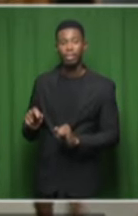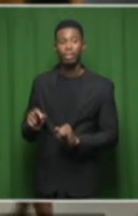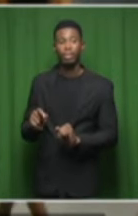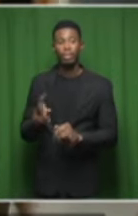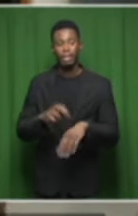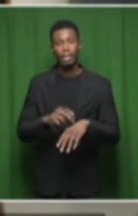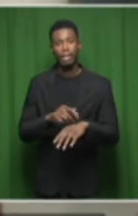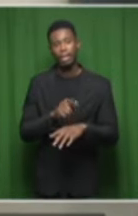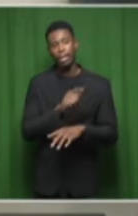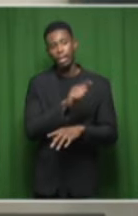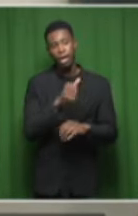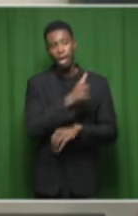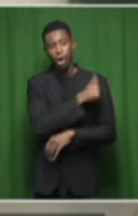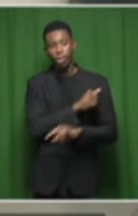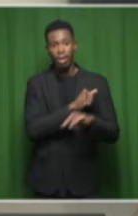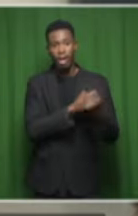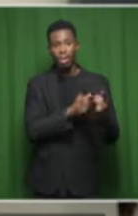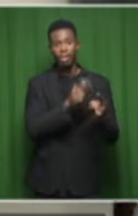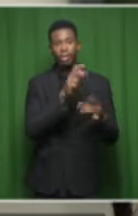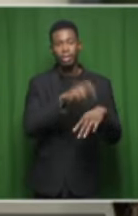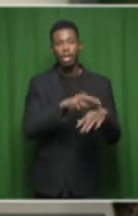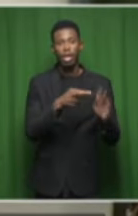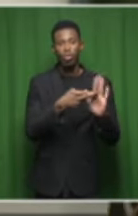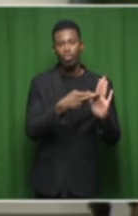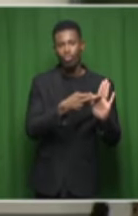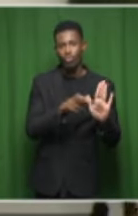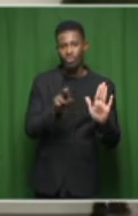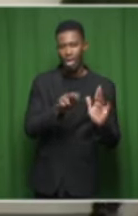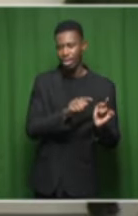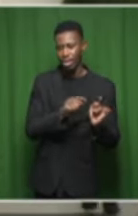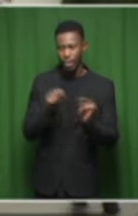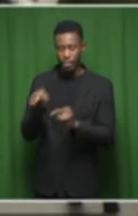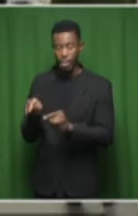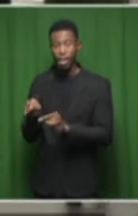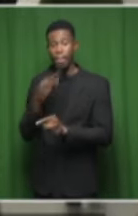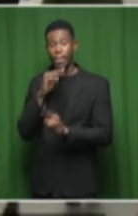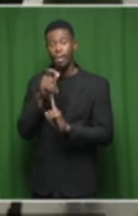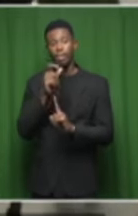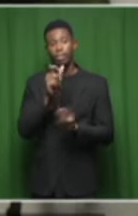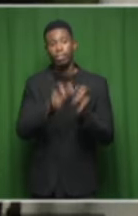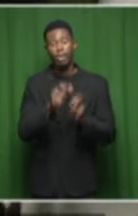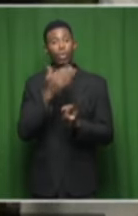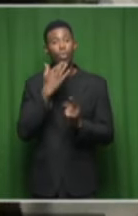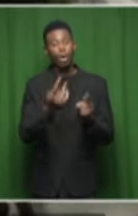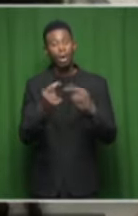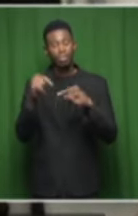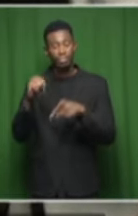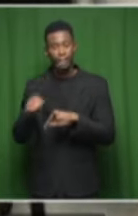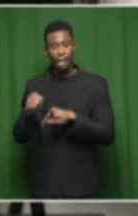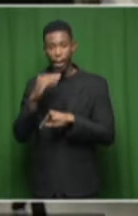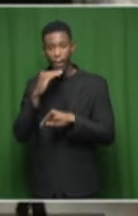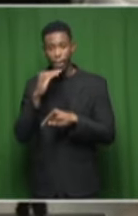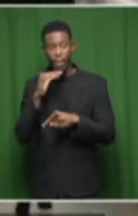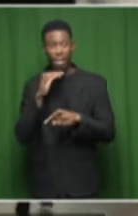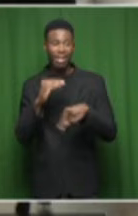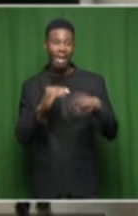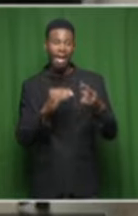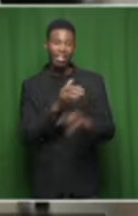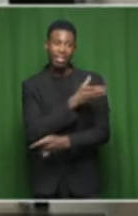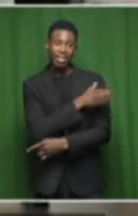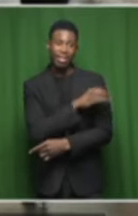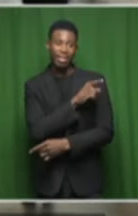that the patients that comes to us would have been referred or seen primarily at the primary healthcare platform from the various